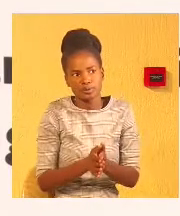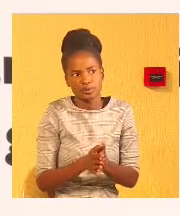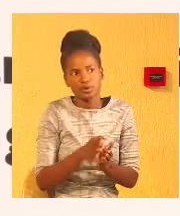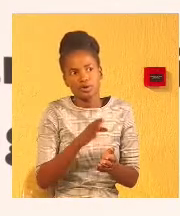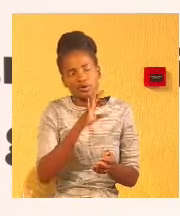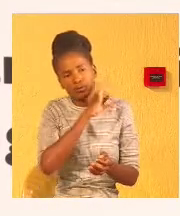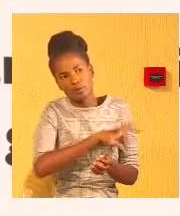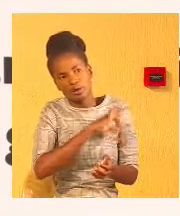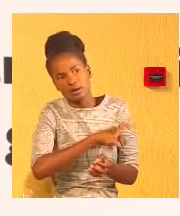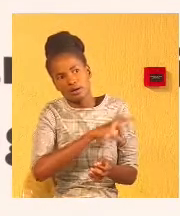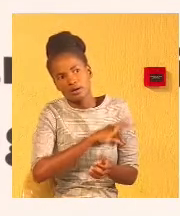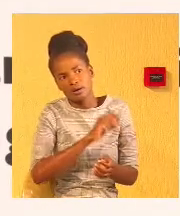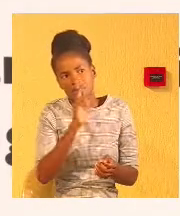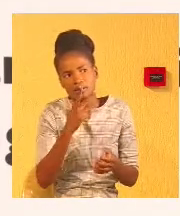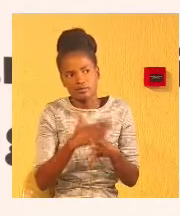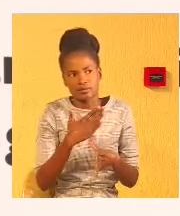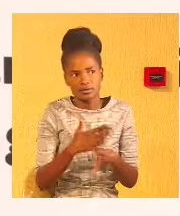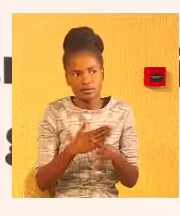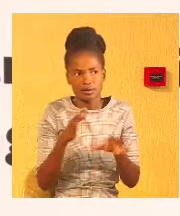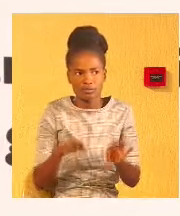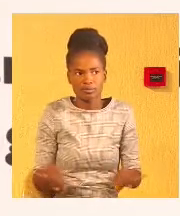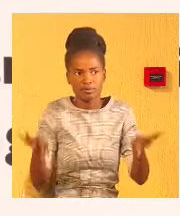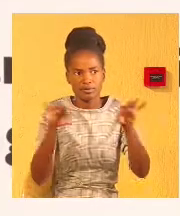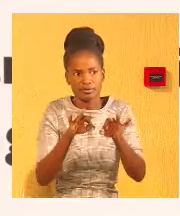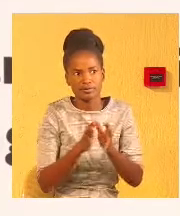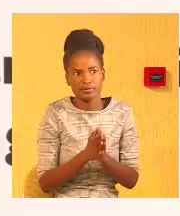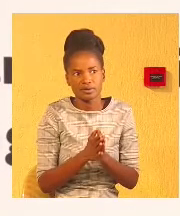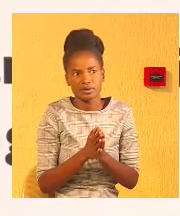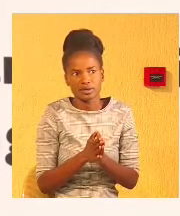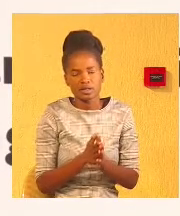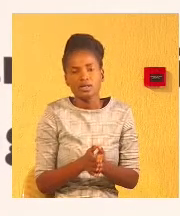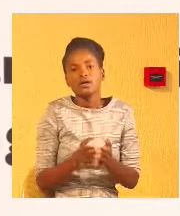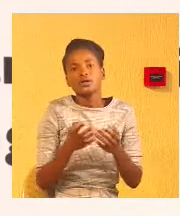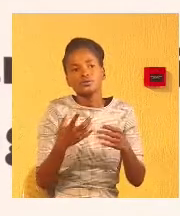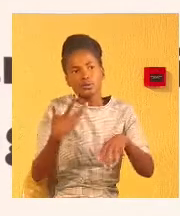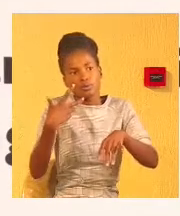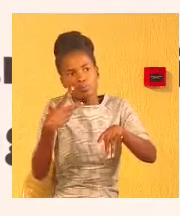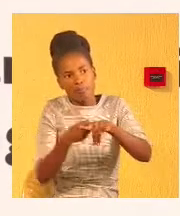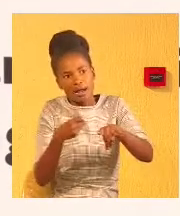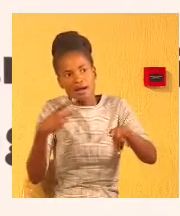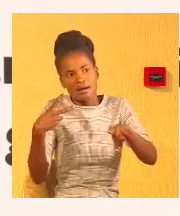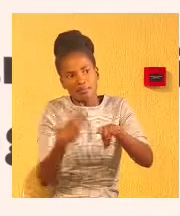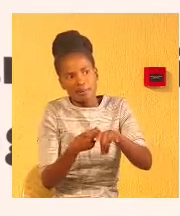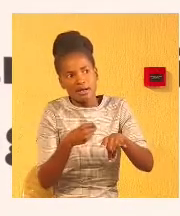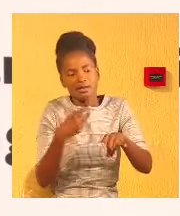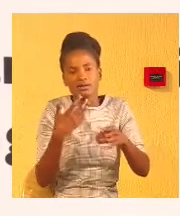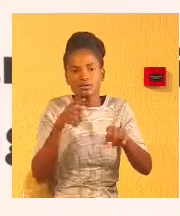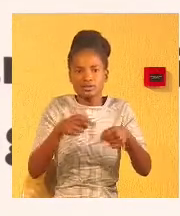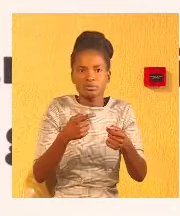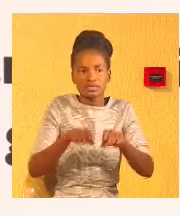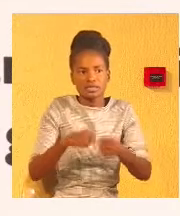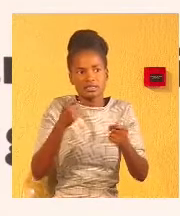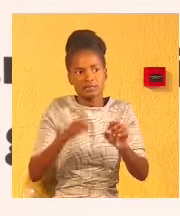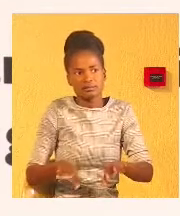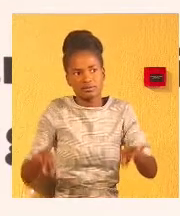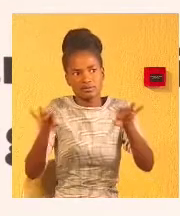salaries for their workers. All right. And also to have their animals treated, or if there is something broken on the farm, they can